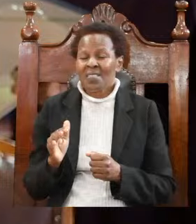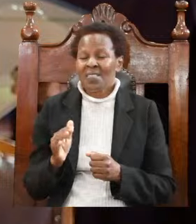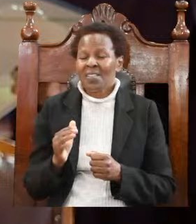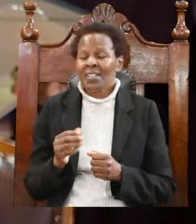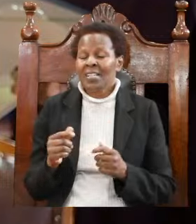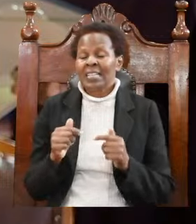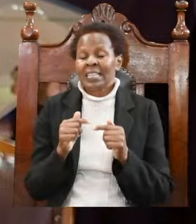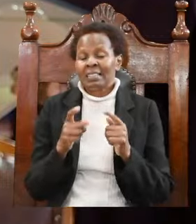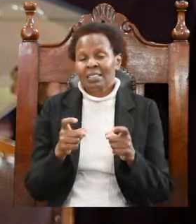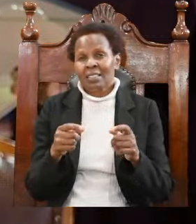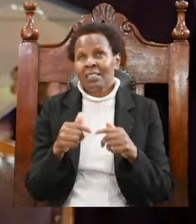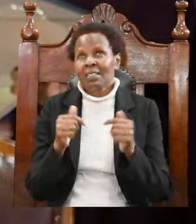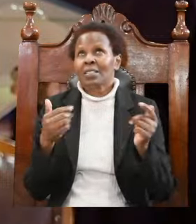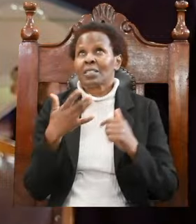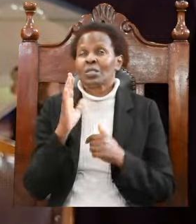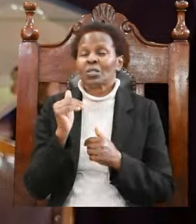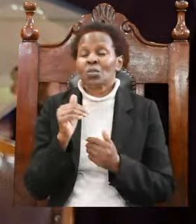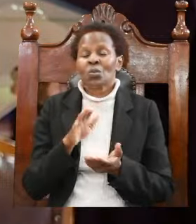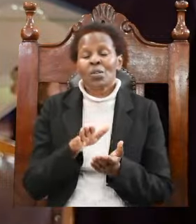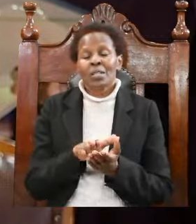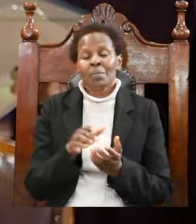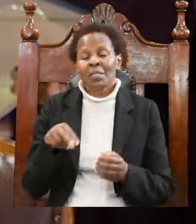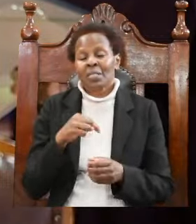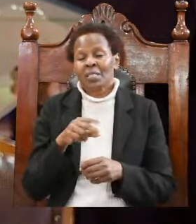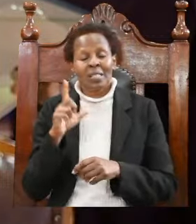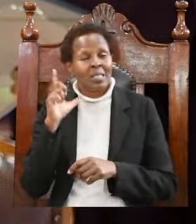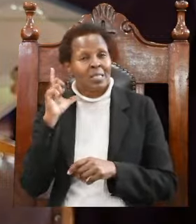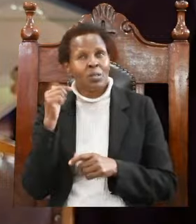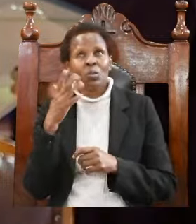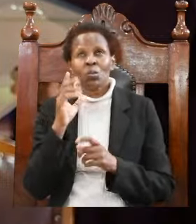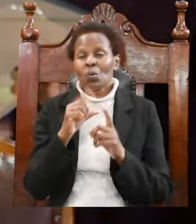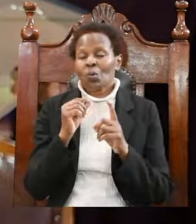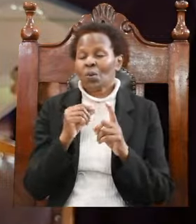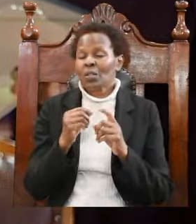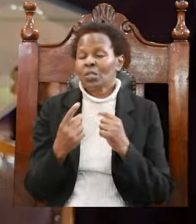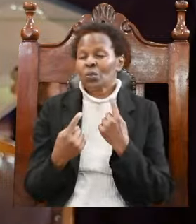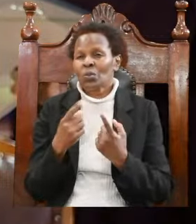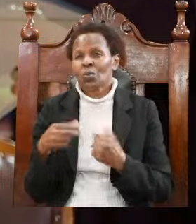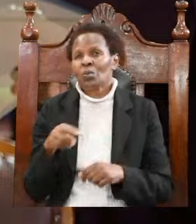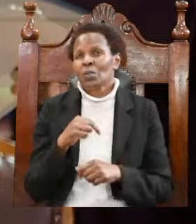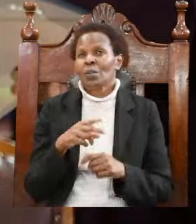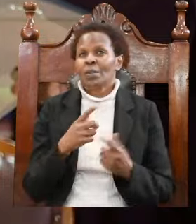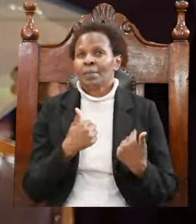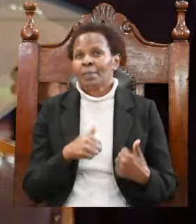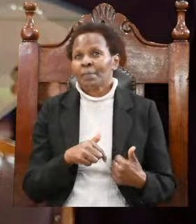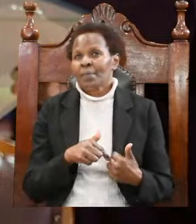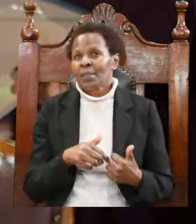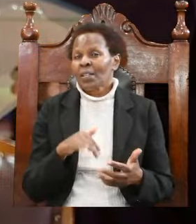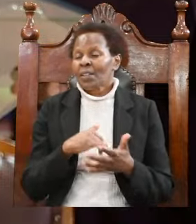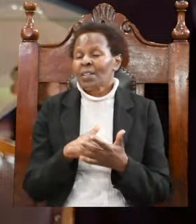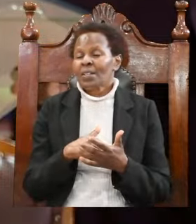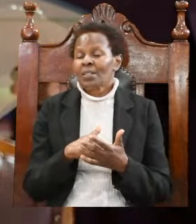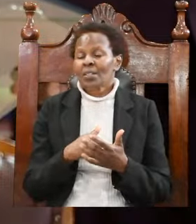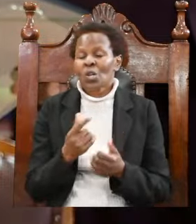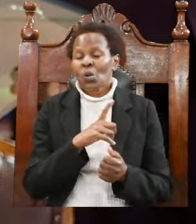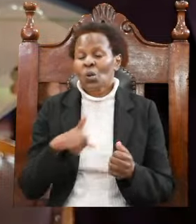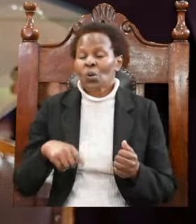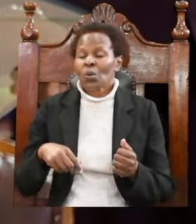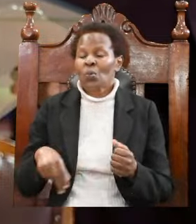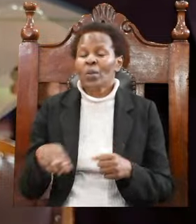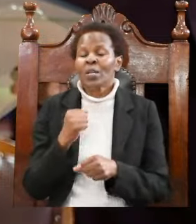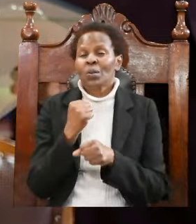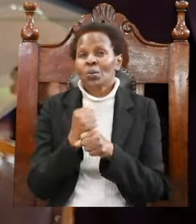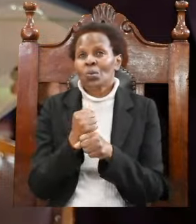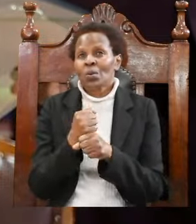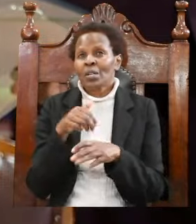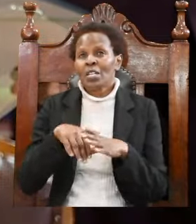you. Preserve us, and even as we listen to your word, we pray that you may speak to our hearts, so that, Lord, we will do